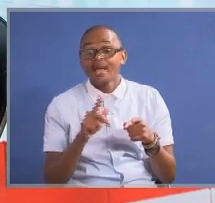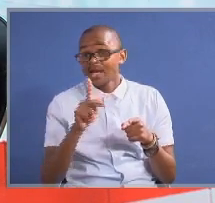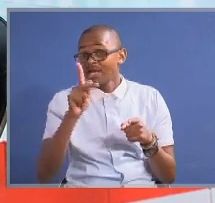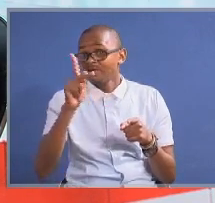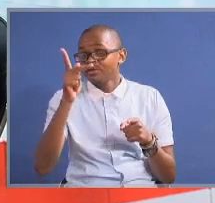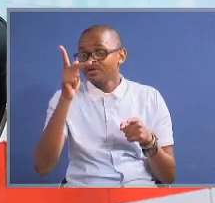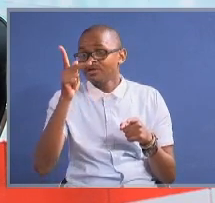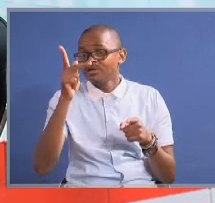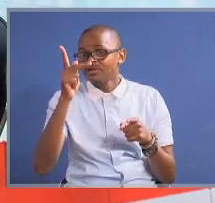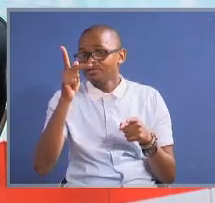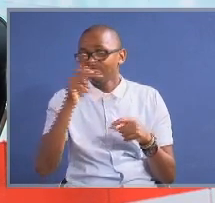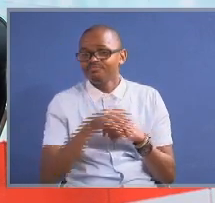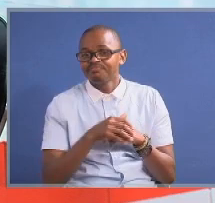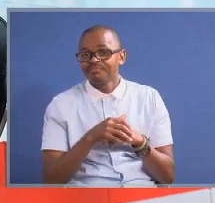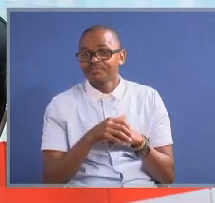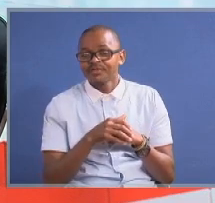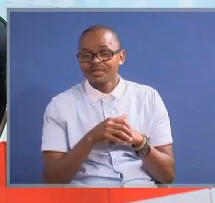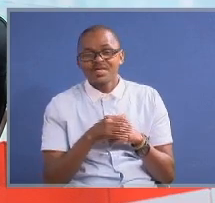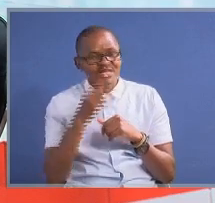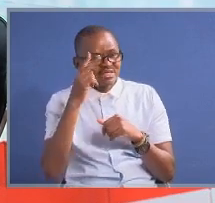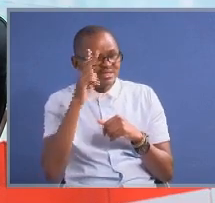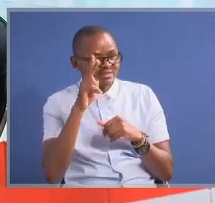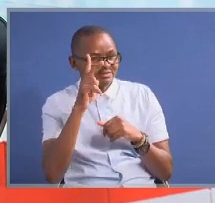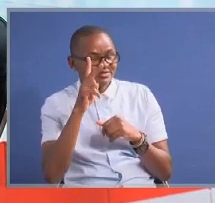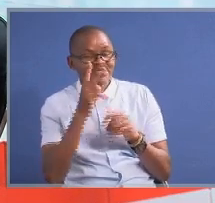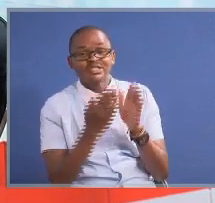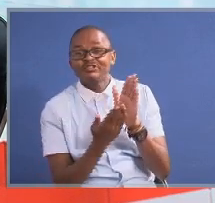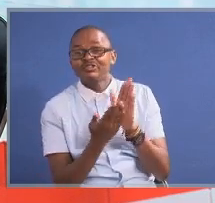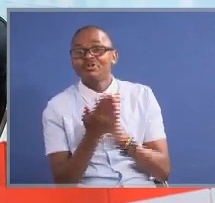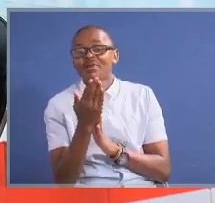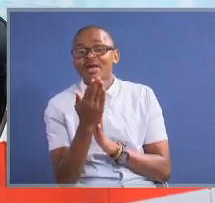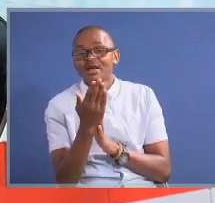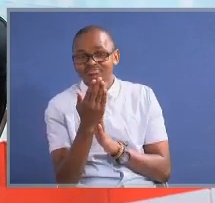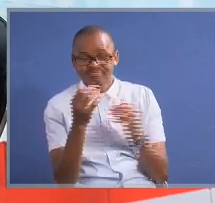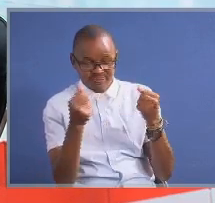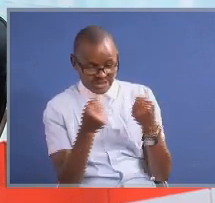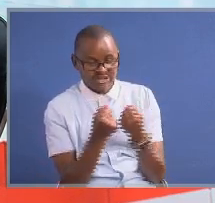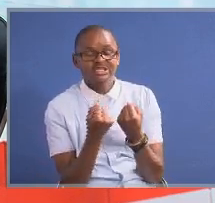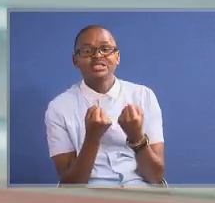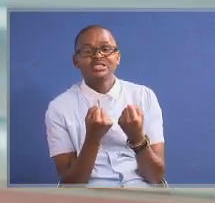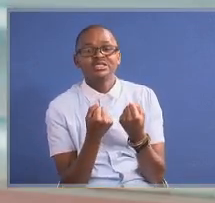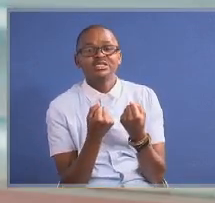Kenya. Kenya, yes. And seeing, you know, the development that's been taking place here,